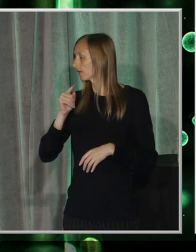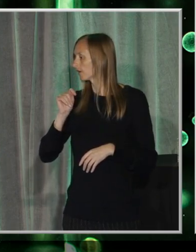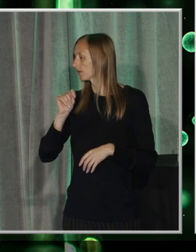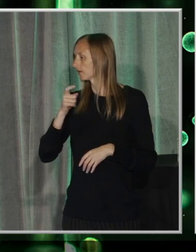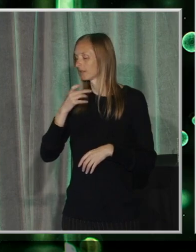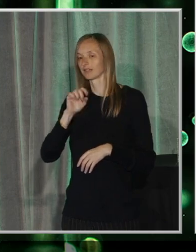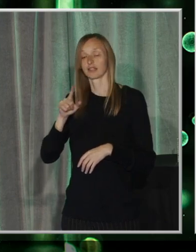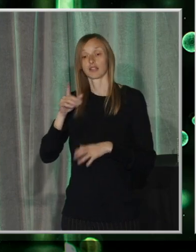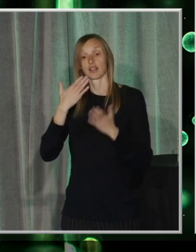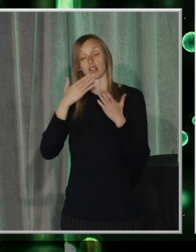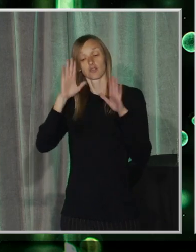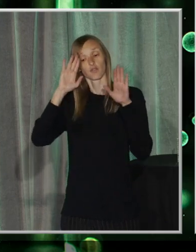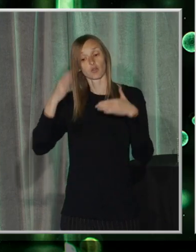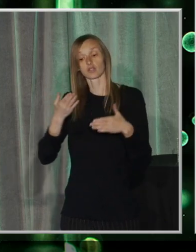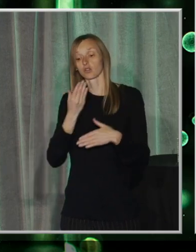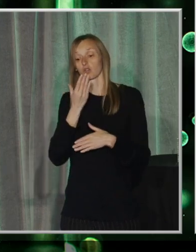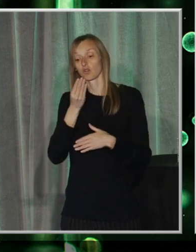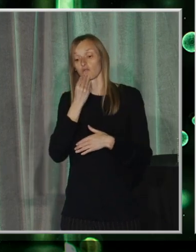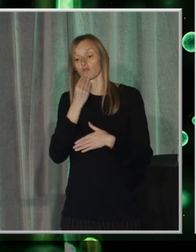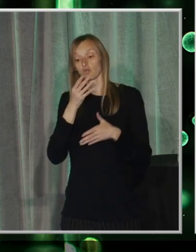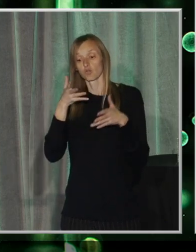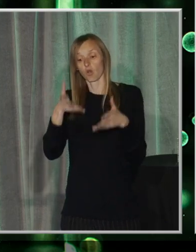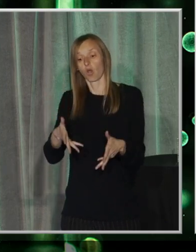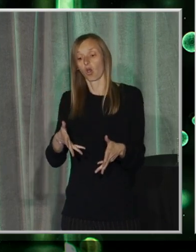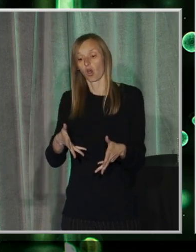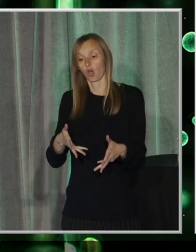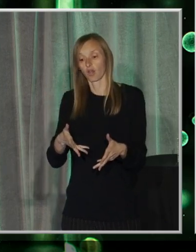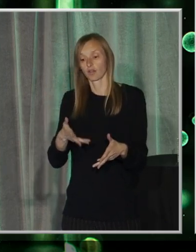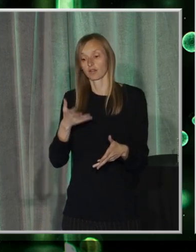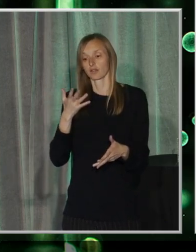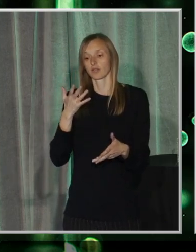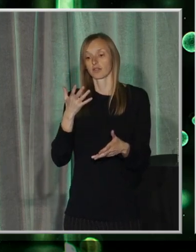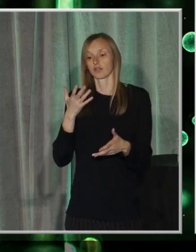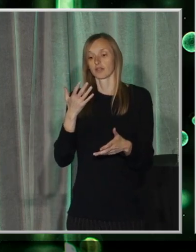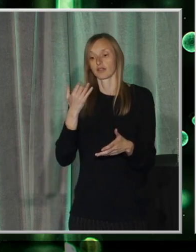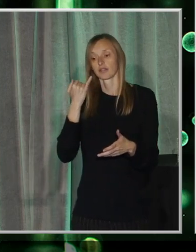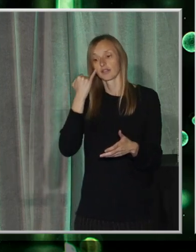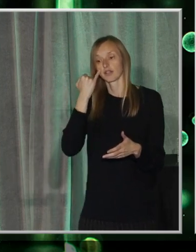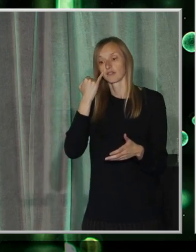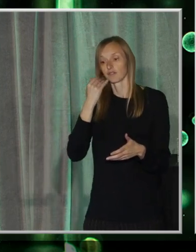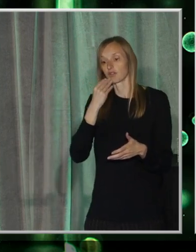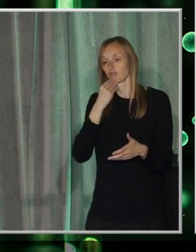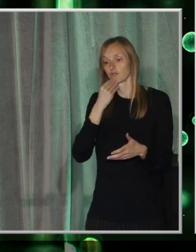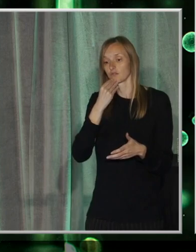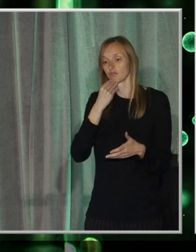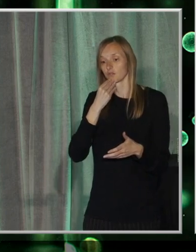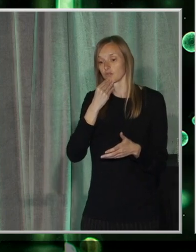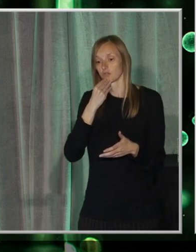food waste, because if food waste was a country in the world, it would be the third